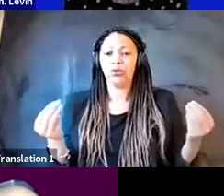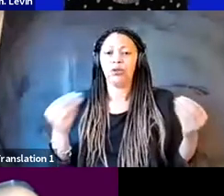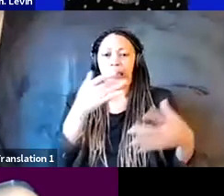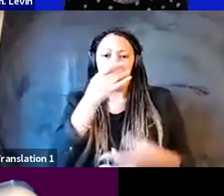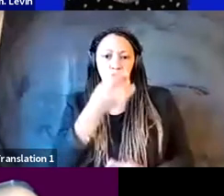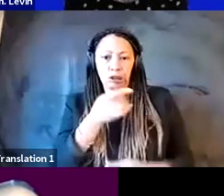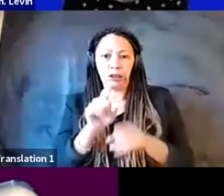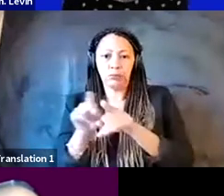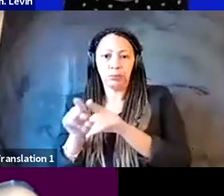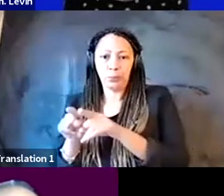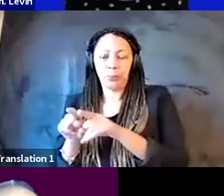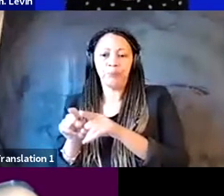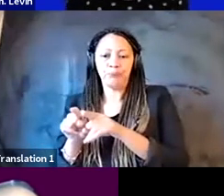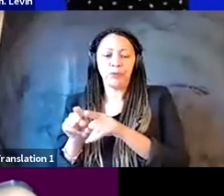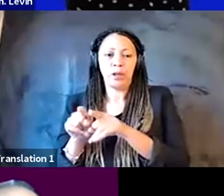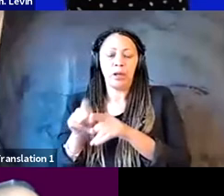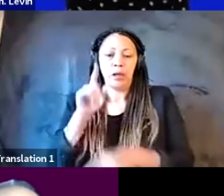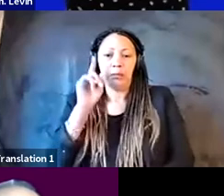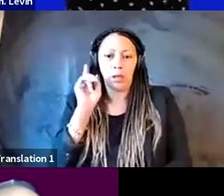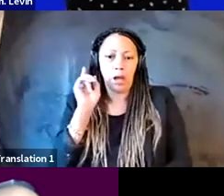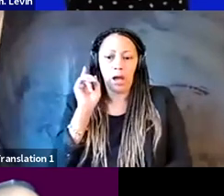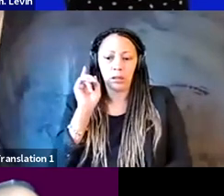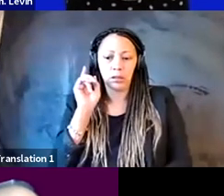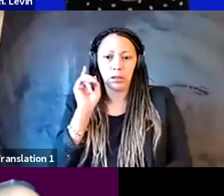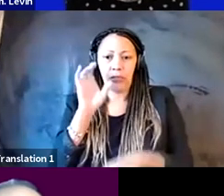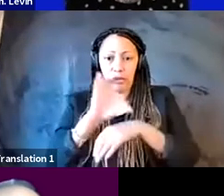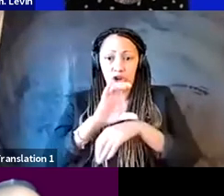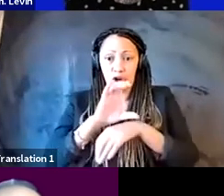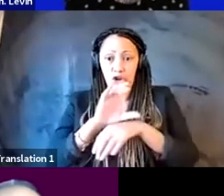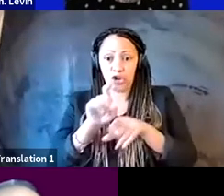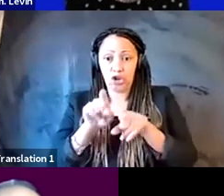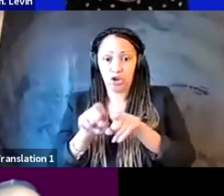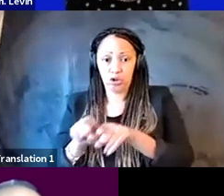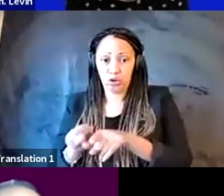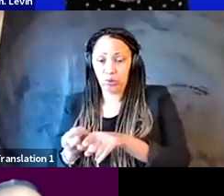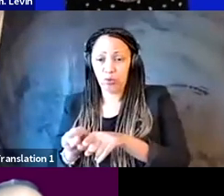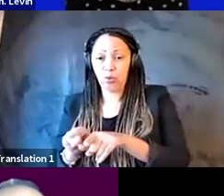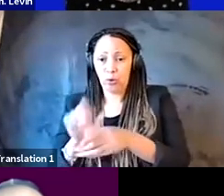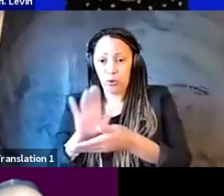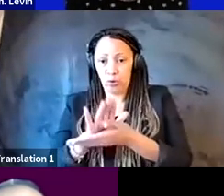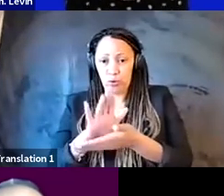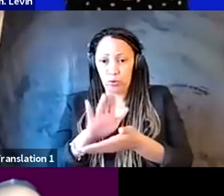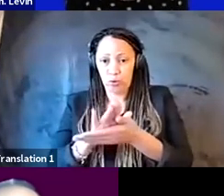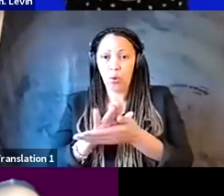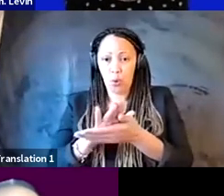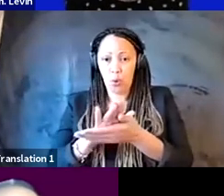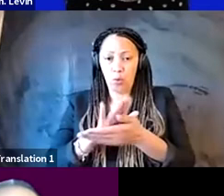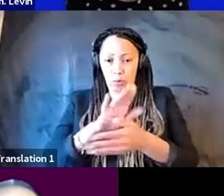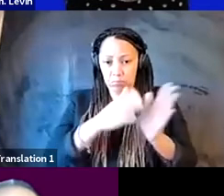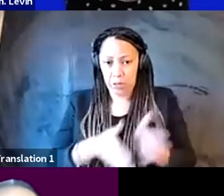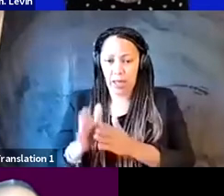Interestingly, because of the church and school layout, we have two